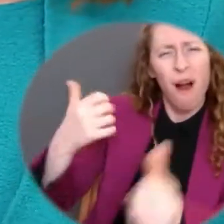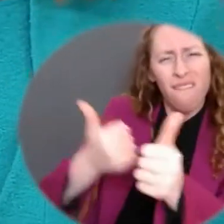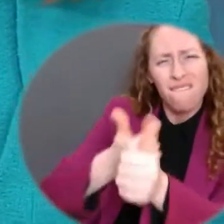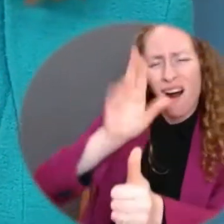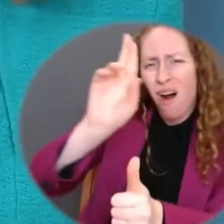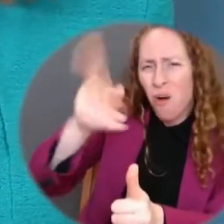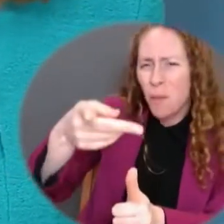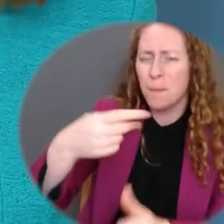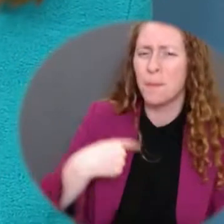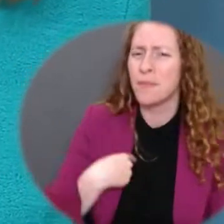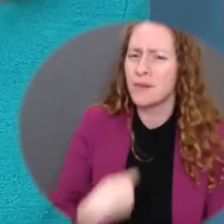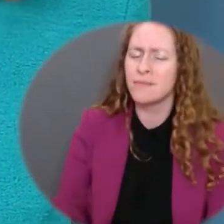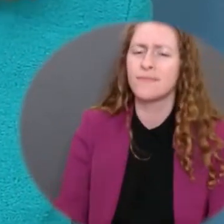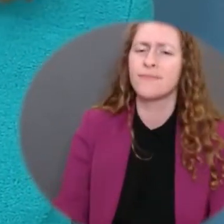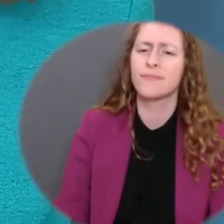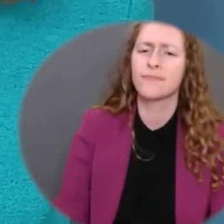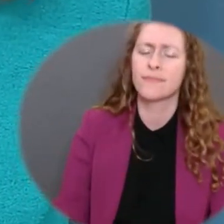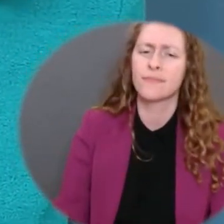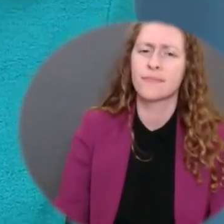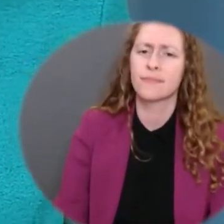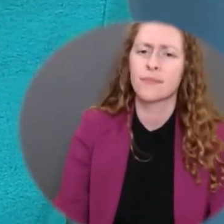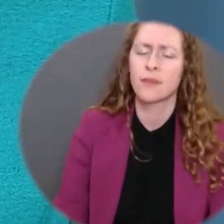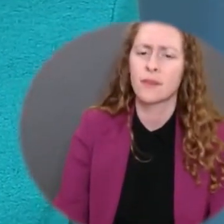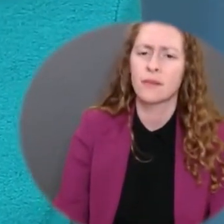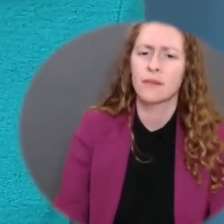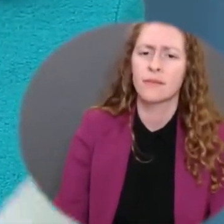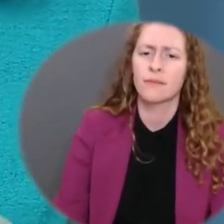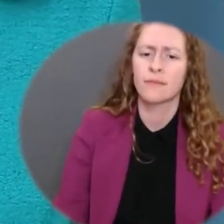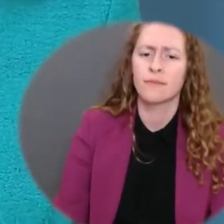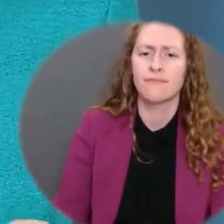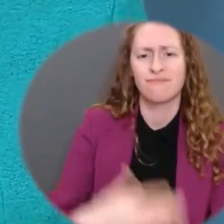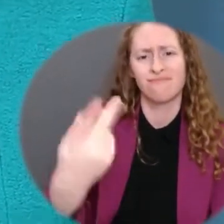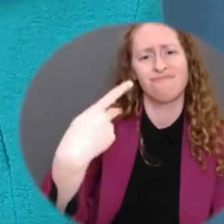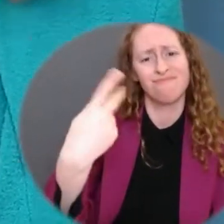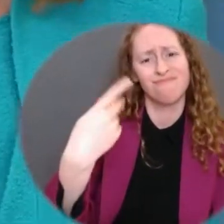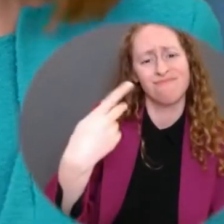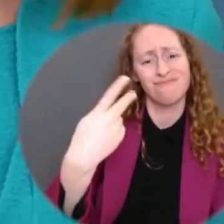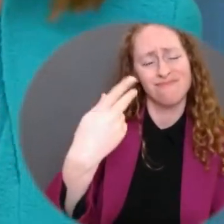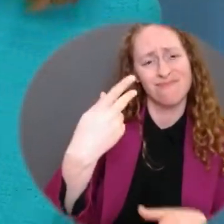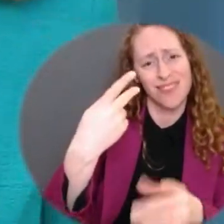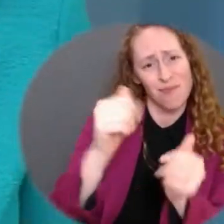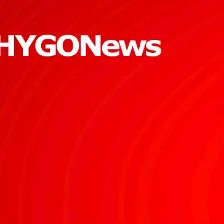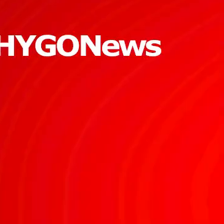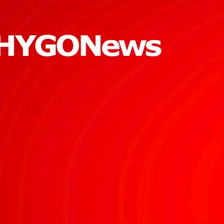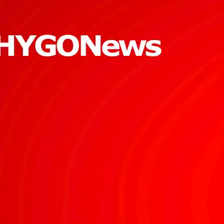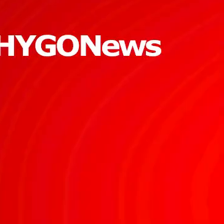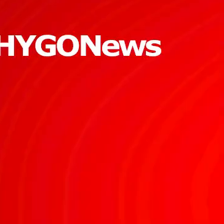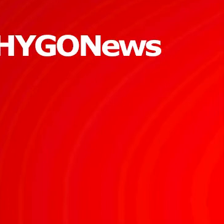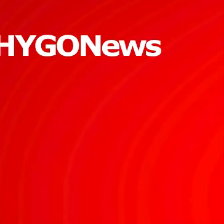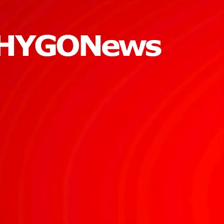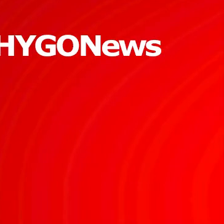Mary asked what I would for the most part, but look at that collegiality at play.